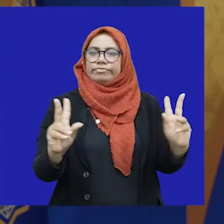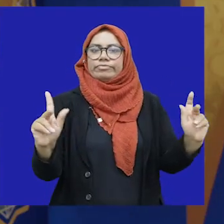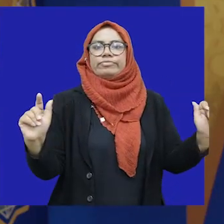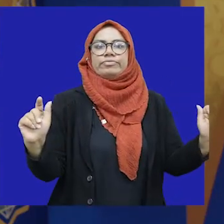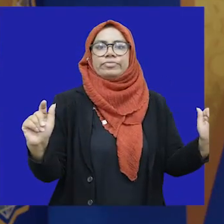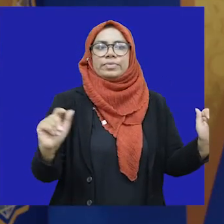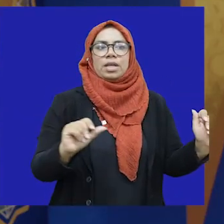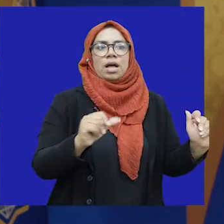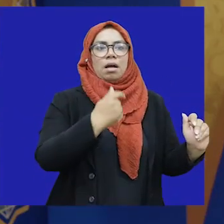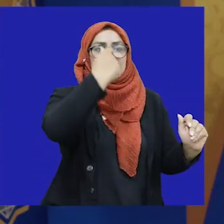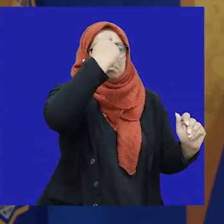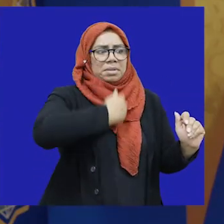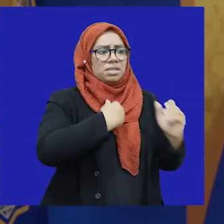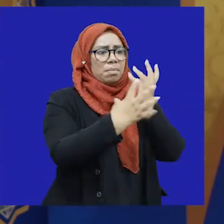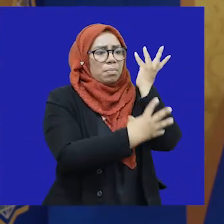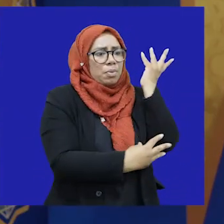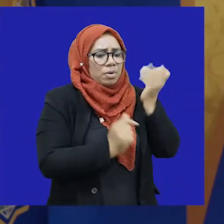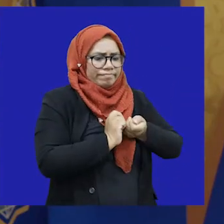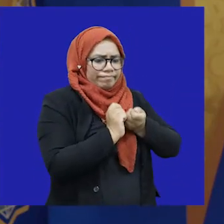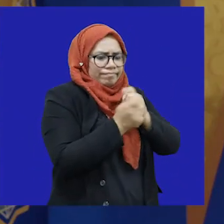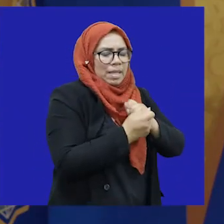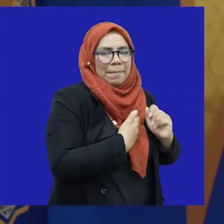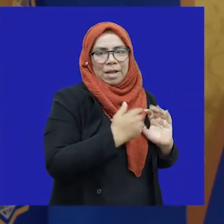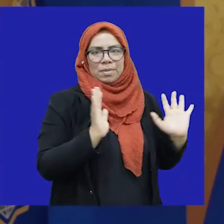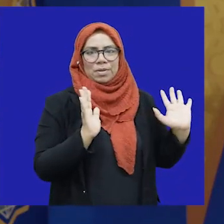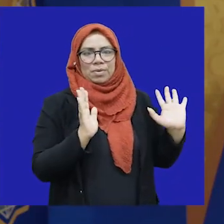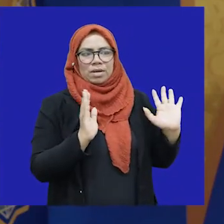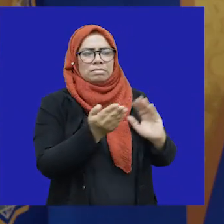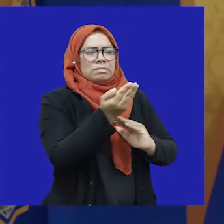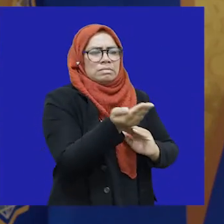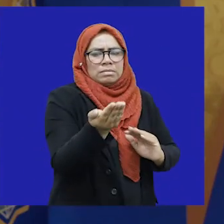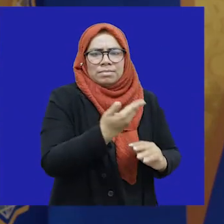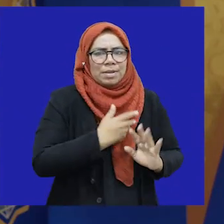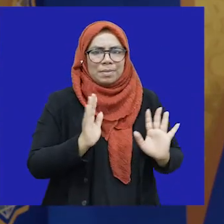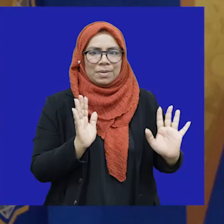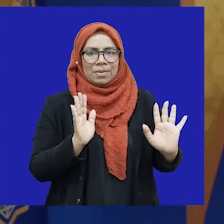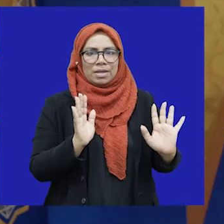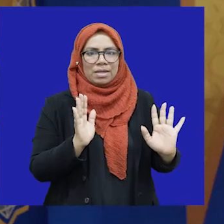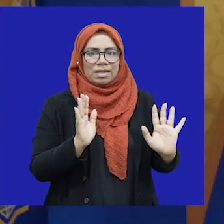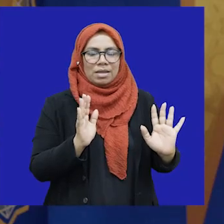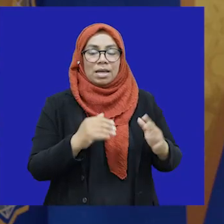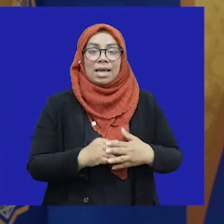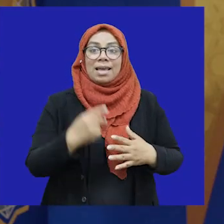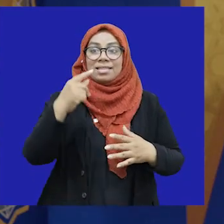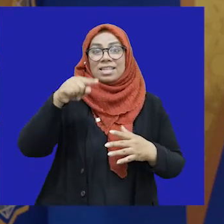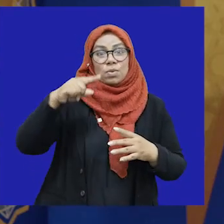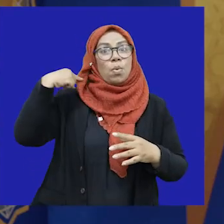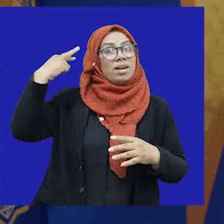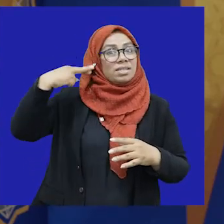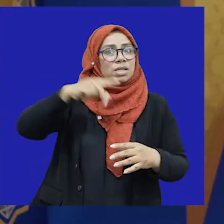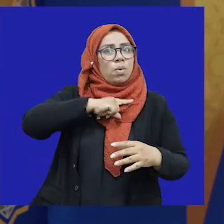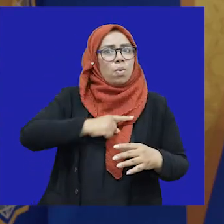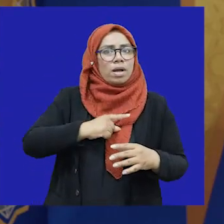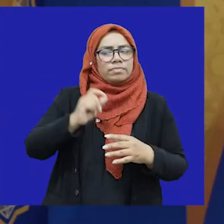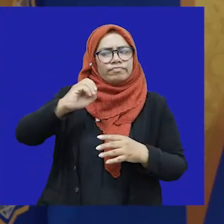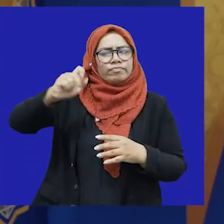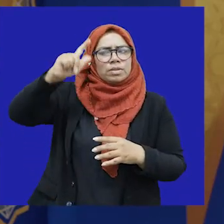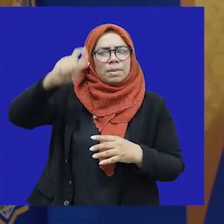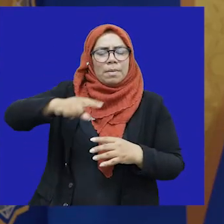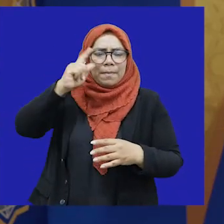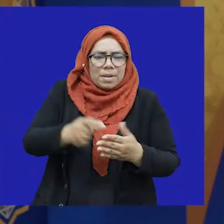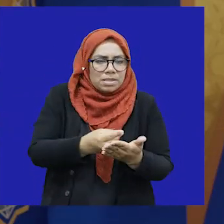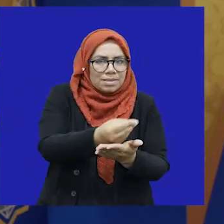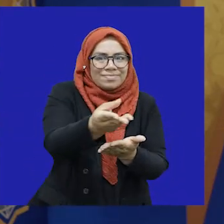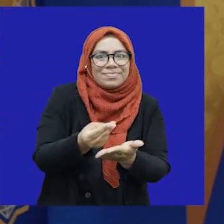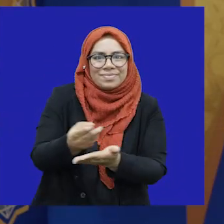They should be given according to their efforts, not based on their need. However, if they happen to be poor,